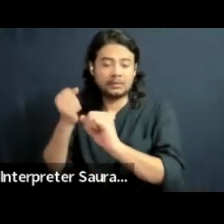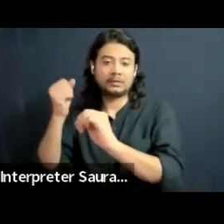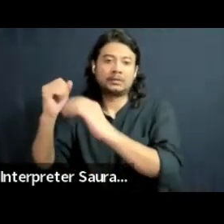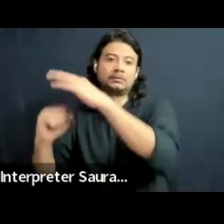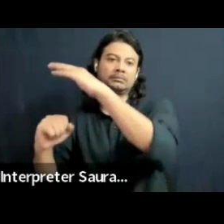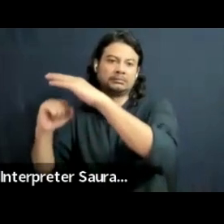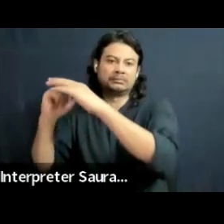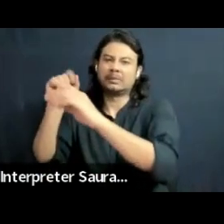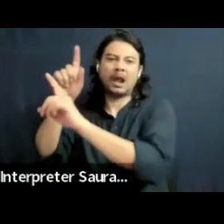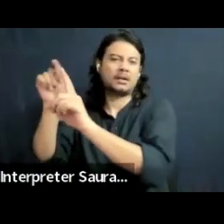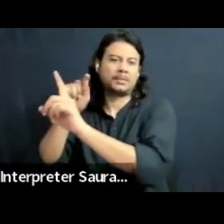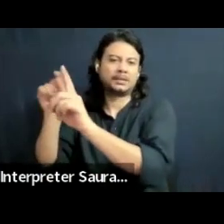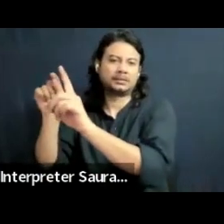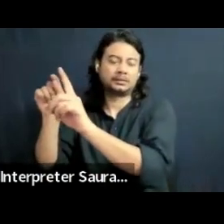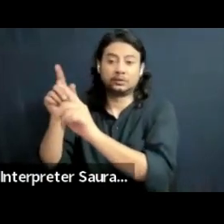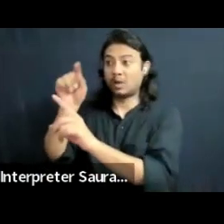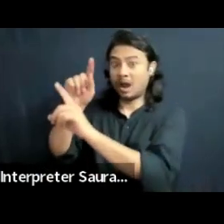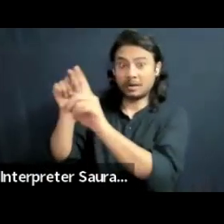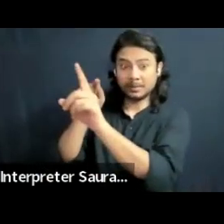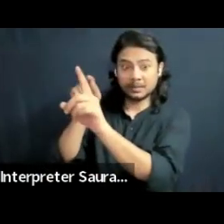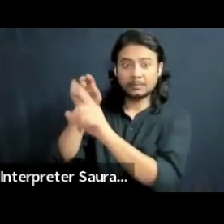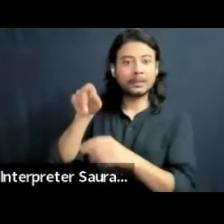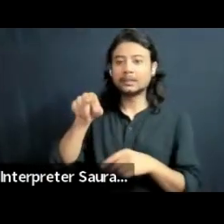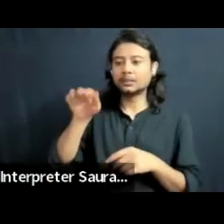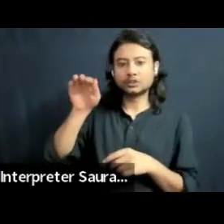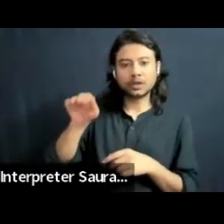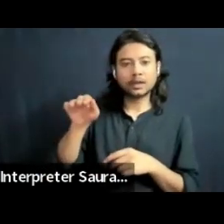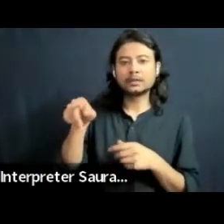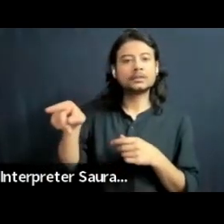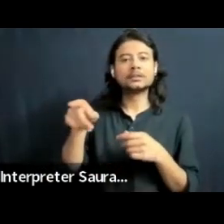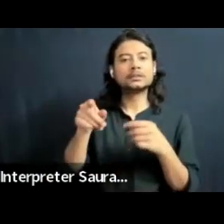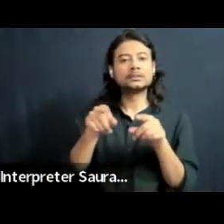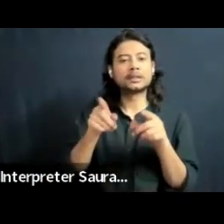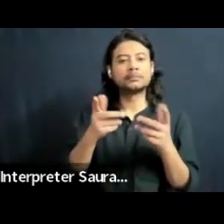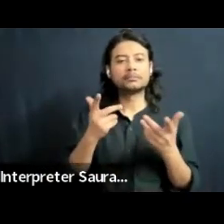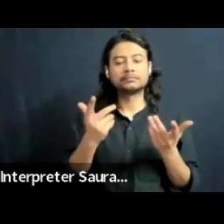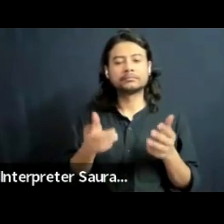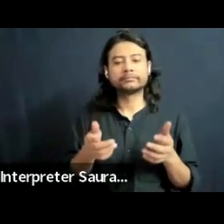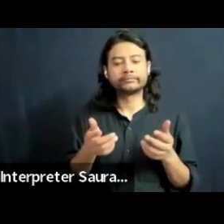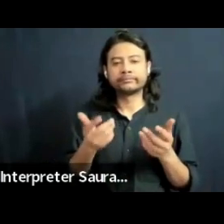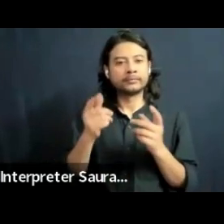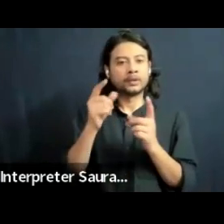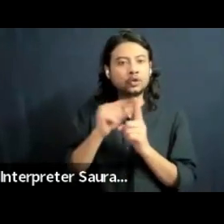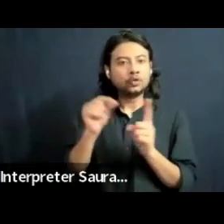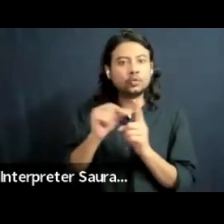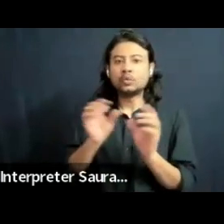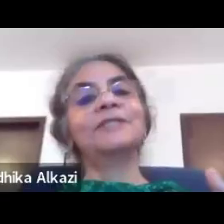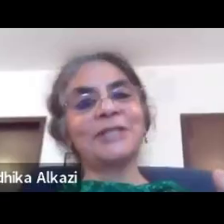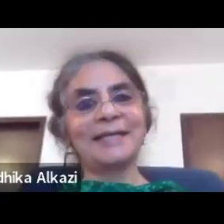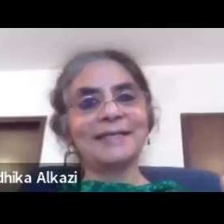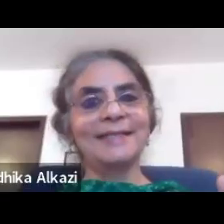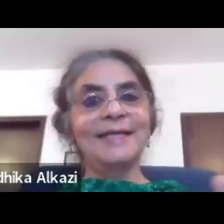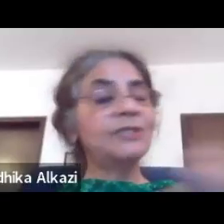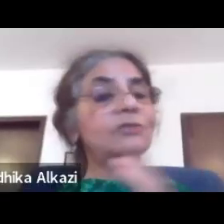do absolutely nothing. And all this thinking is based very much on the medical condition